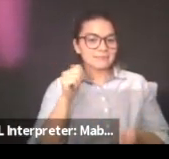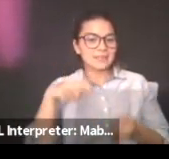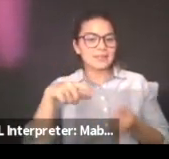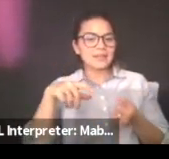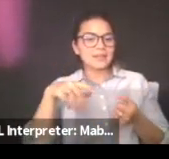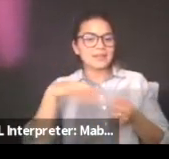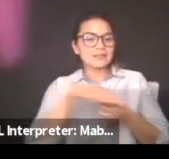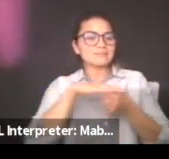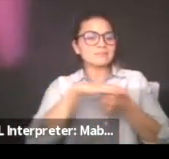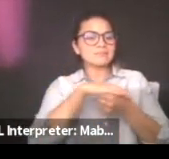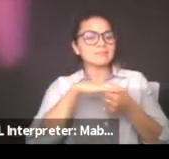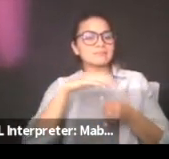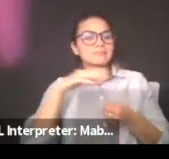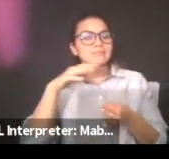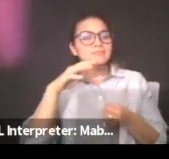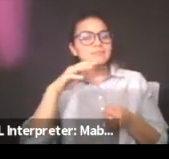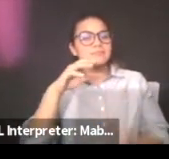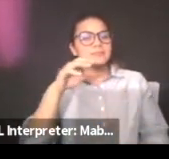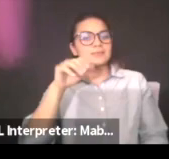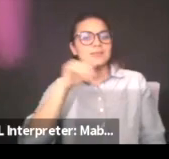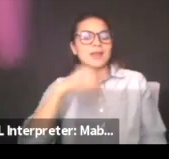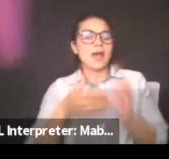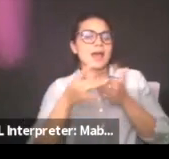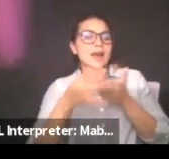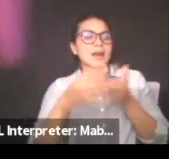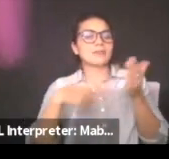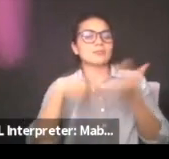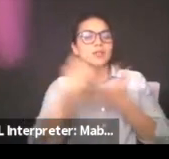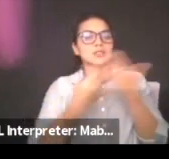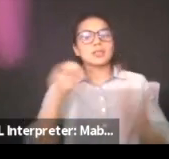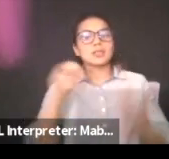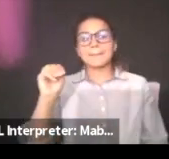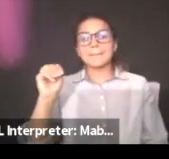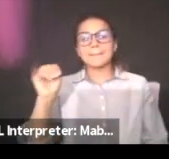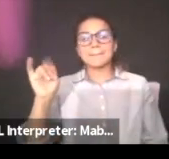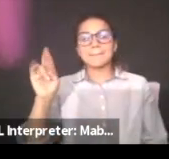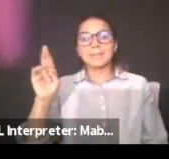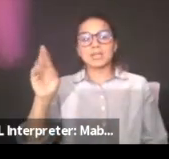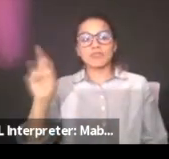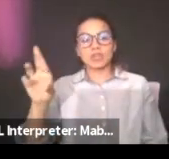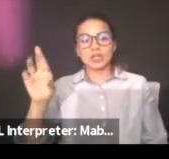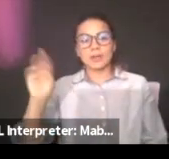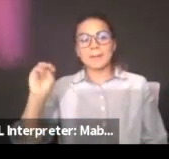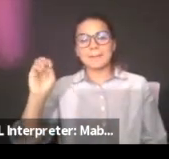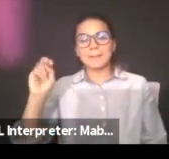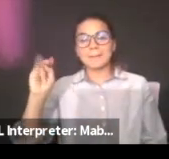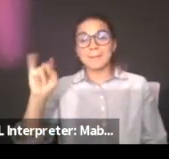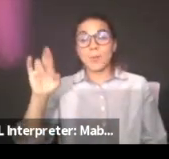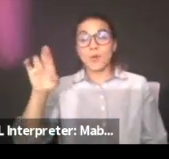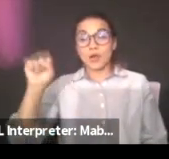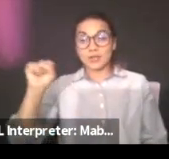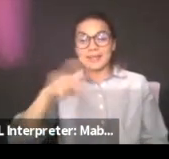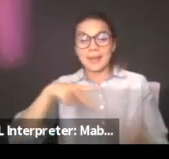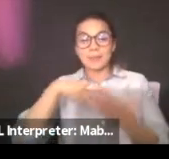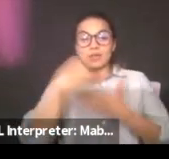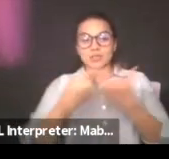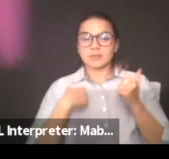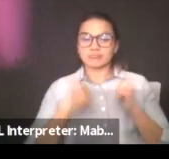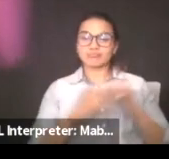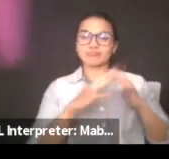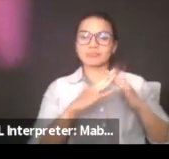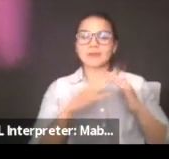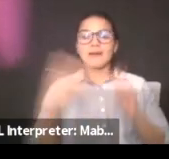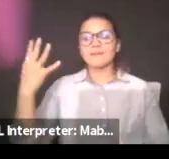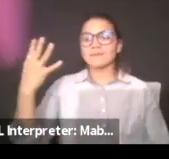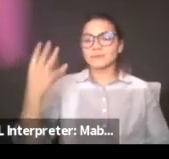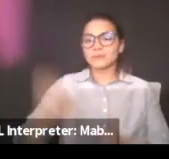Memoirs Project, along with our new co-director, Jaden Fields, who comes from our core membership. And this is a project I founded 4 years